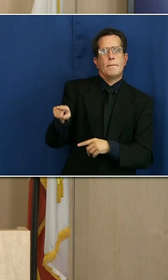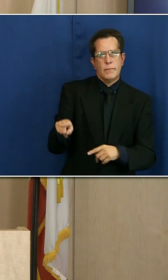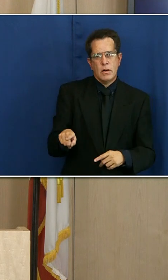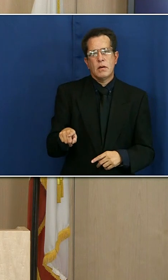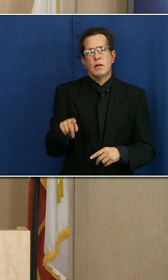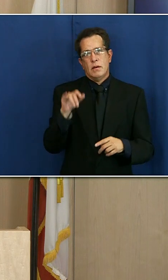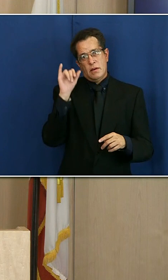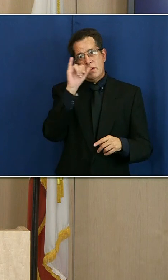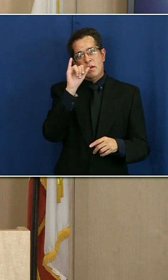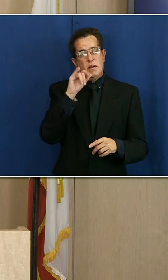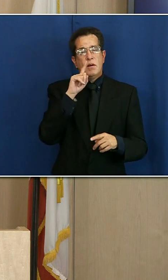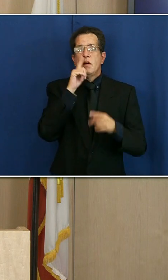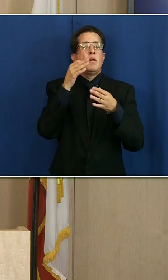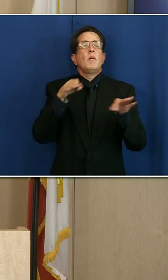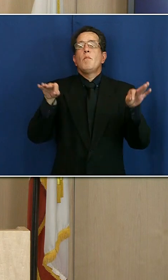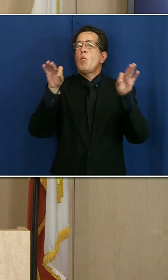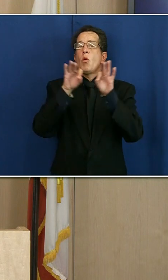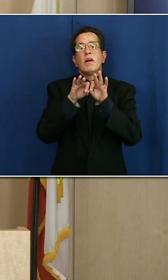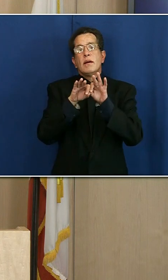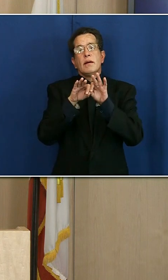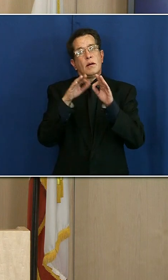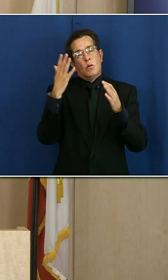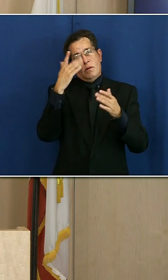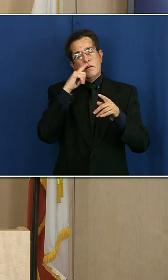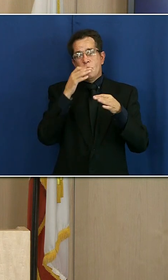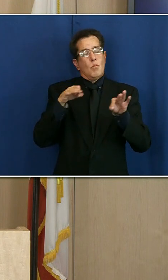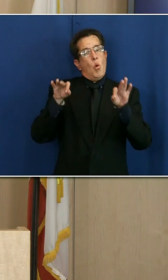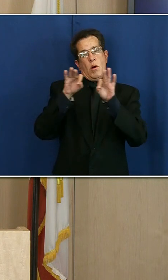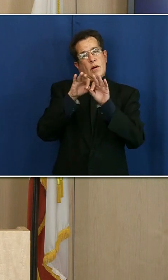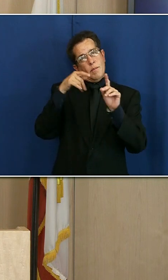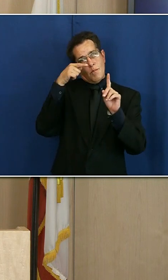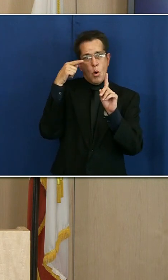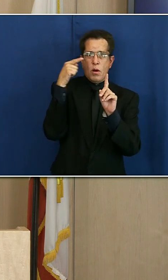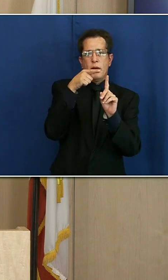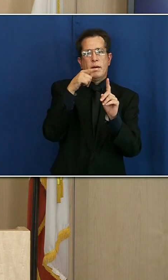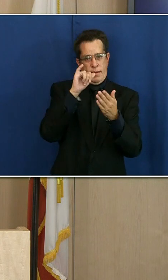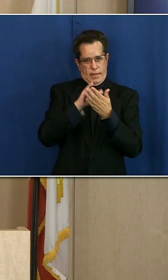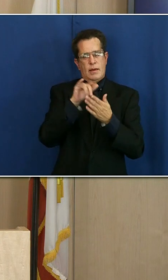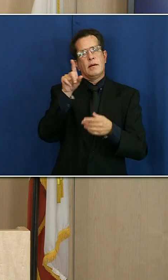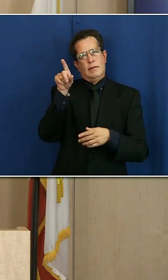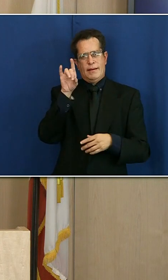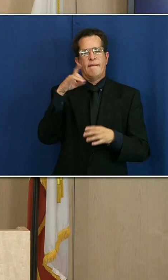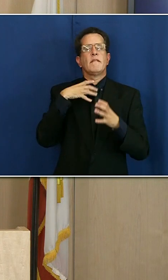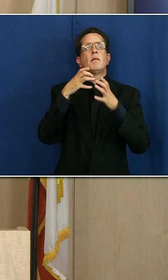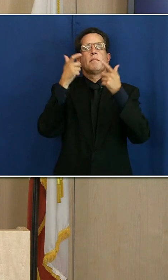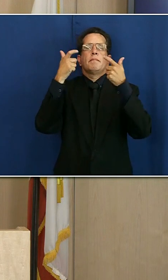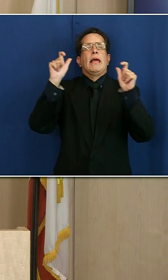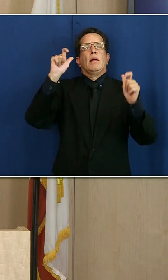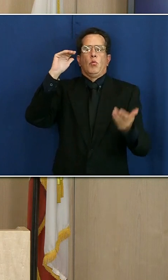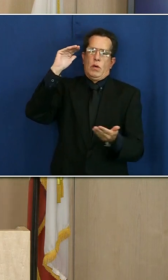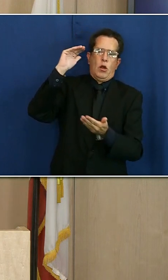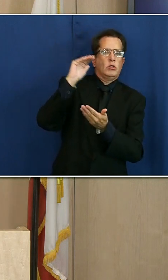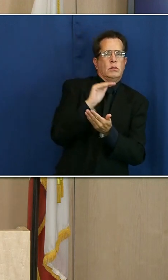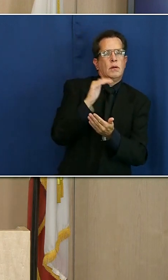the totality of this, the important thing, which is what really matters, is that there has been a significant reduction. Thank you.